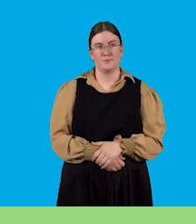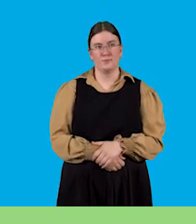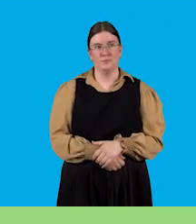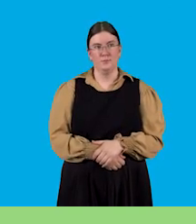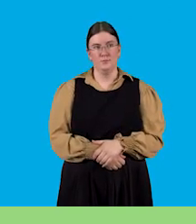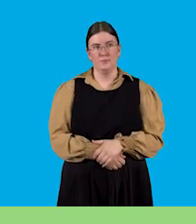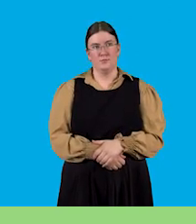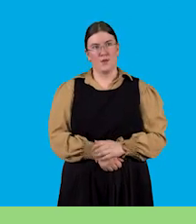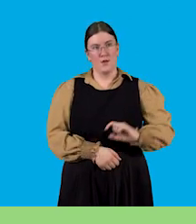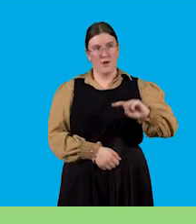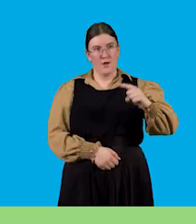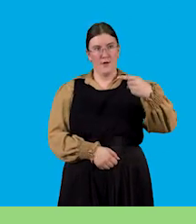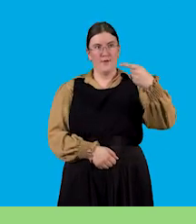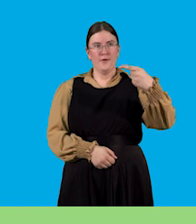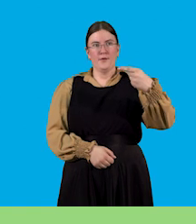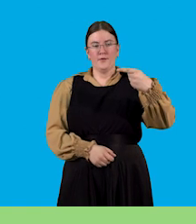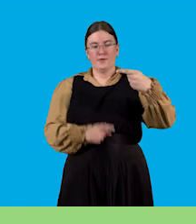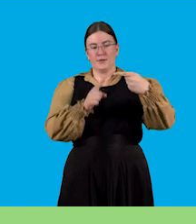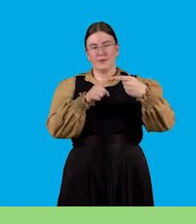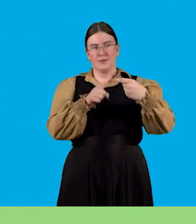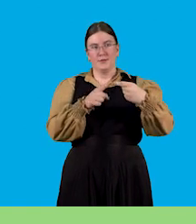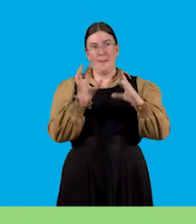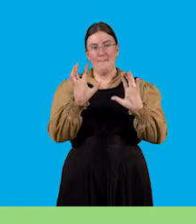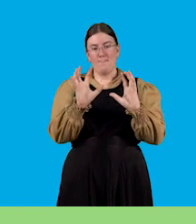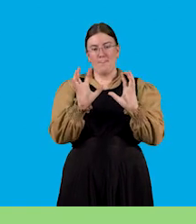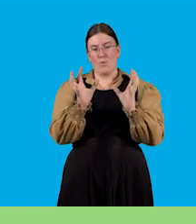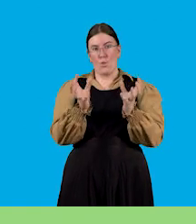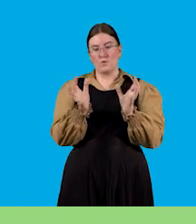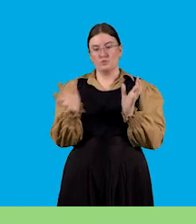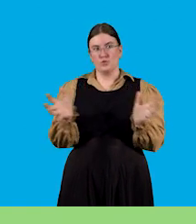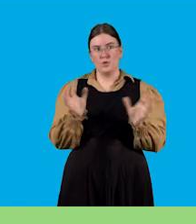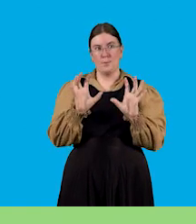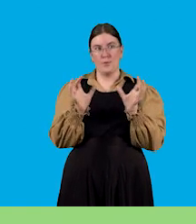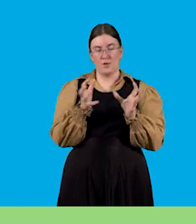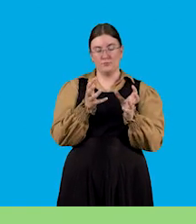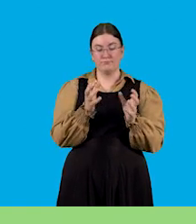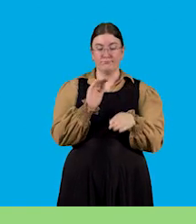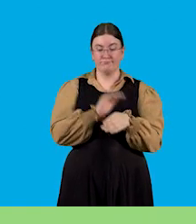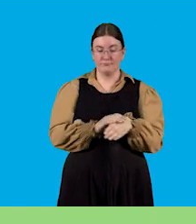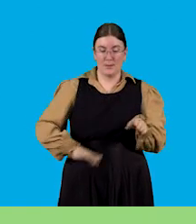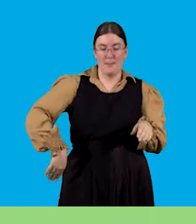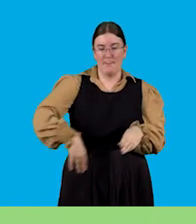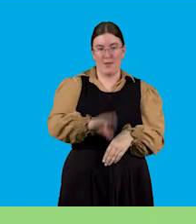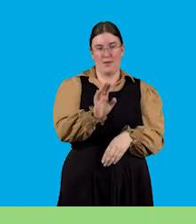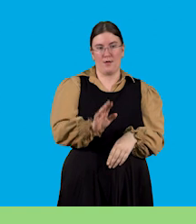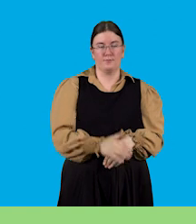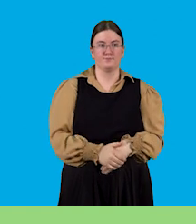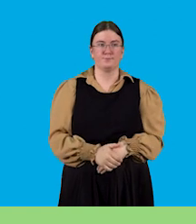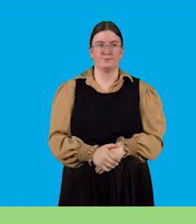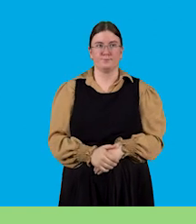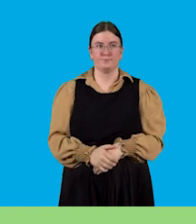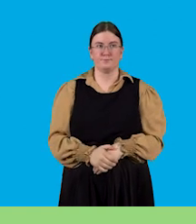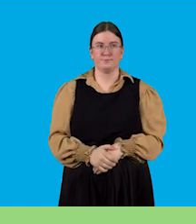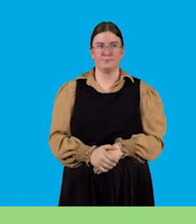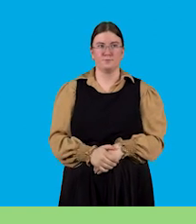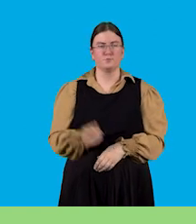So when we look at the first situation, it involves kicking a ball to a friend. Now, if you think about it,